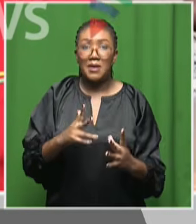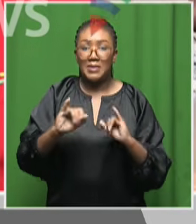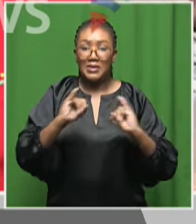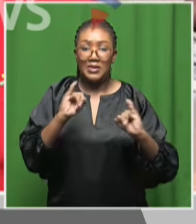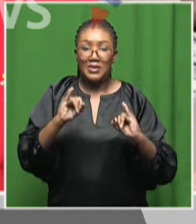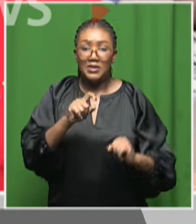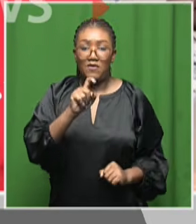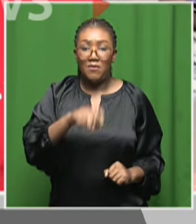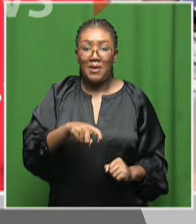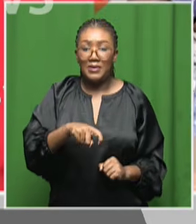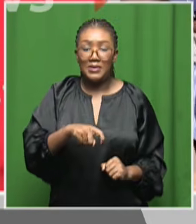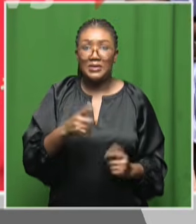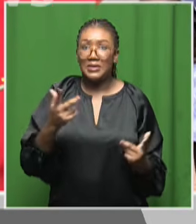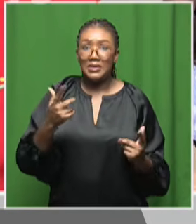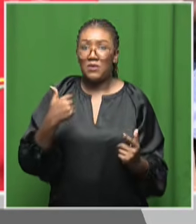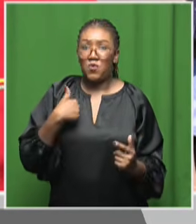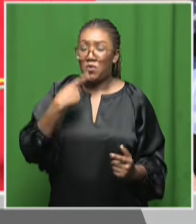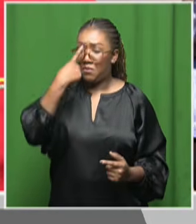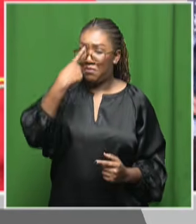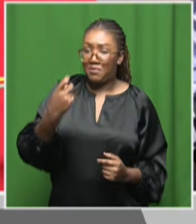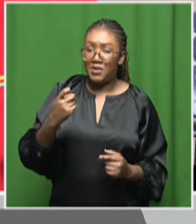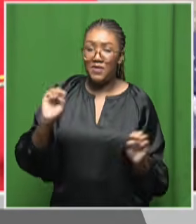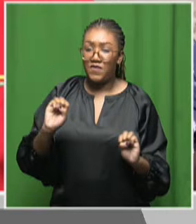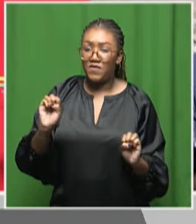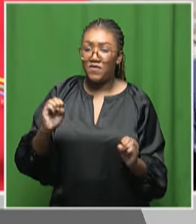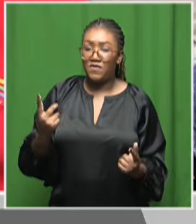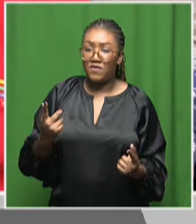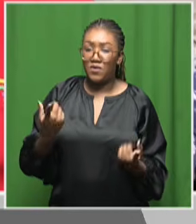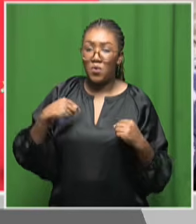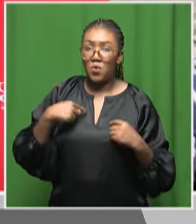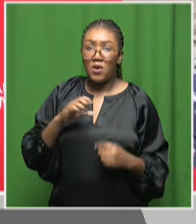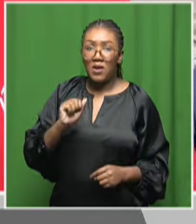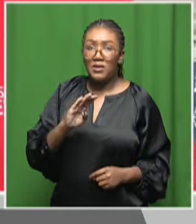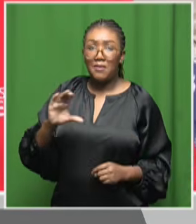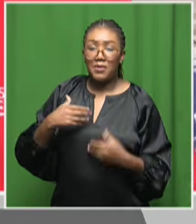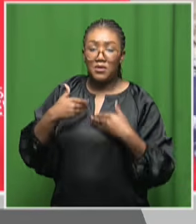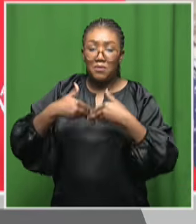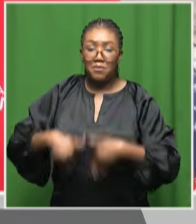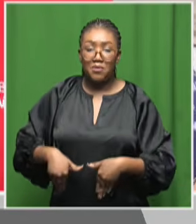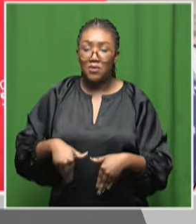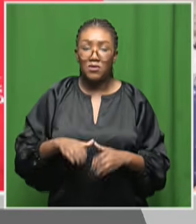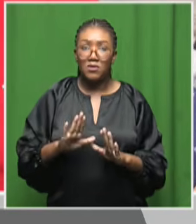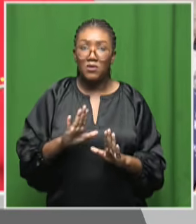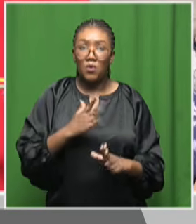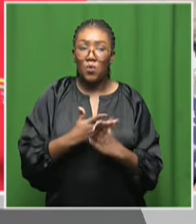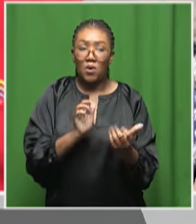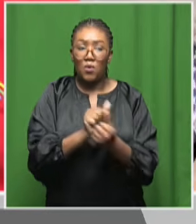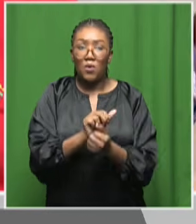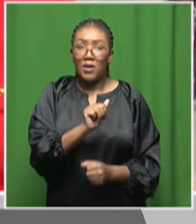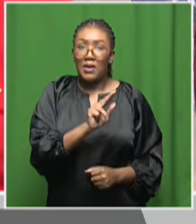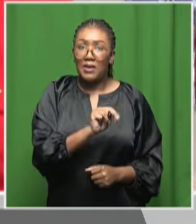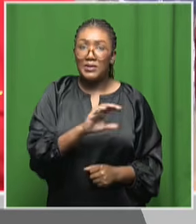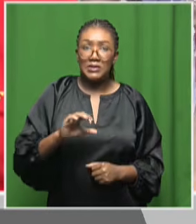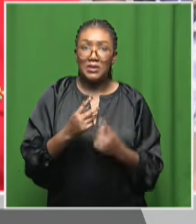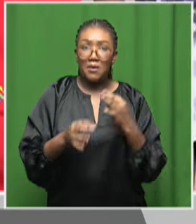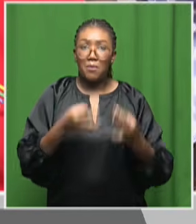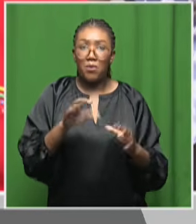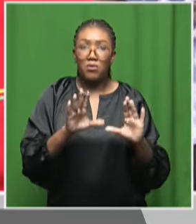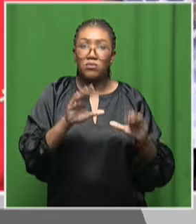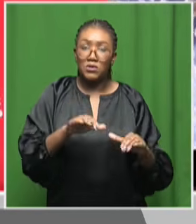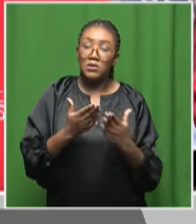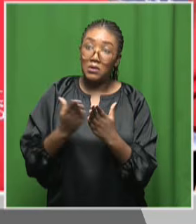which we did not believe that, because we can't be dictated by political parties in order to do our work. But the